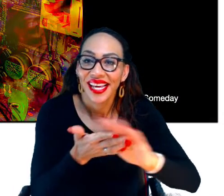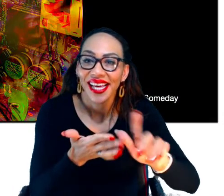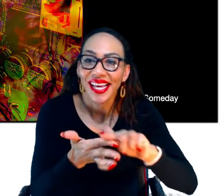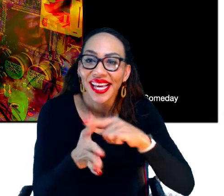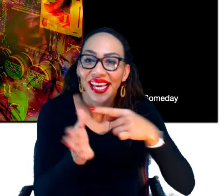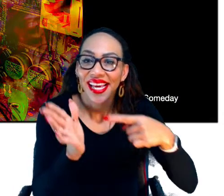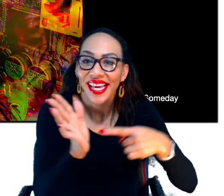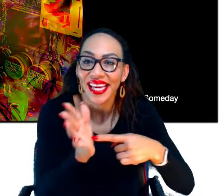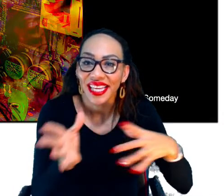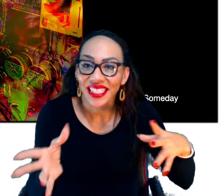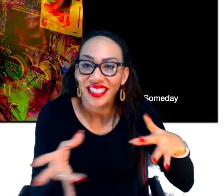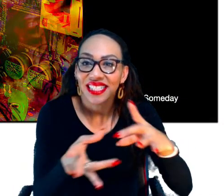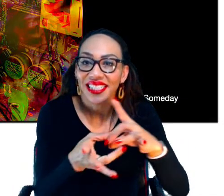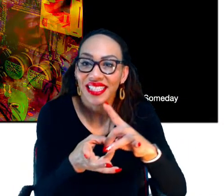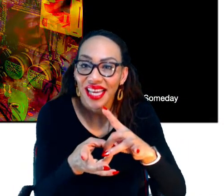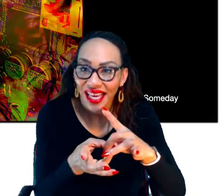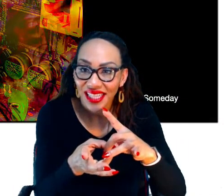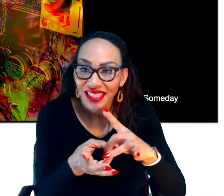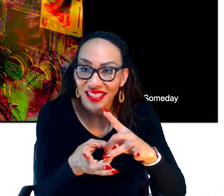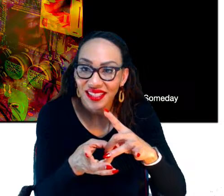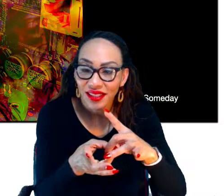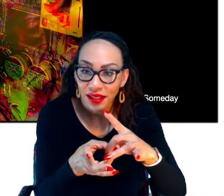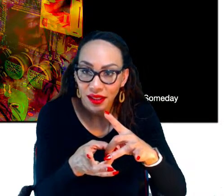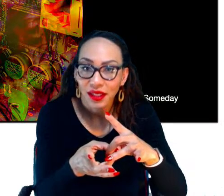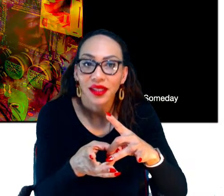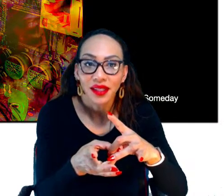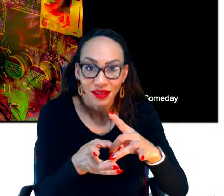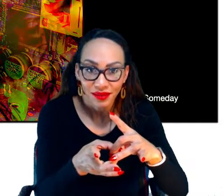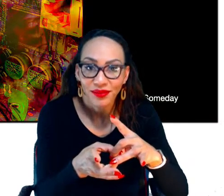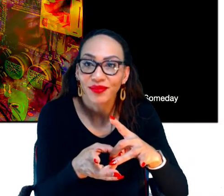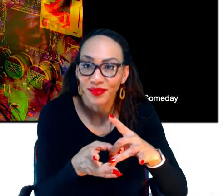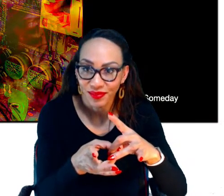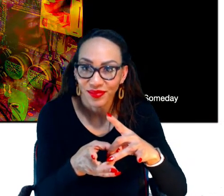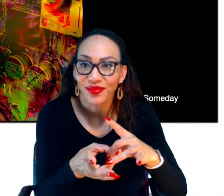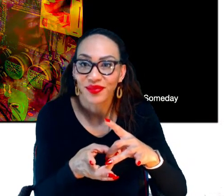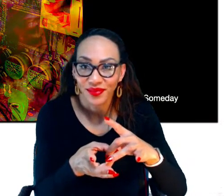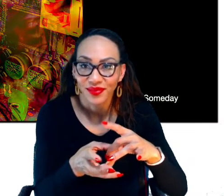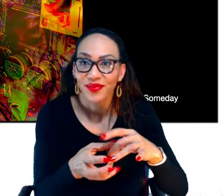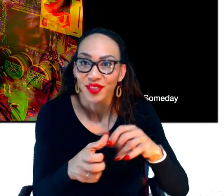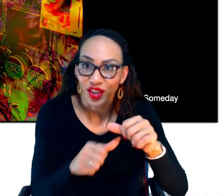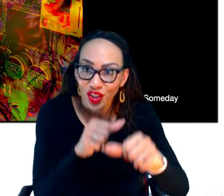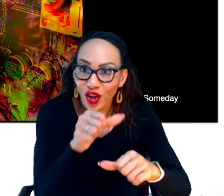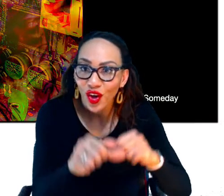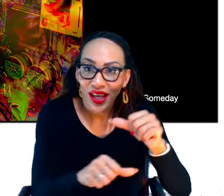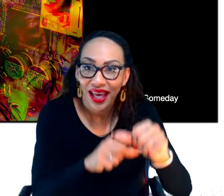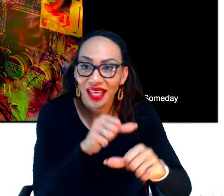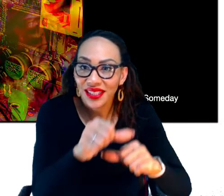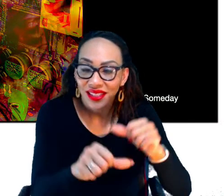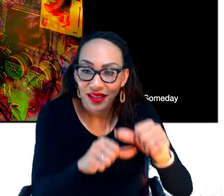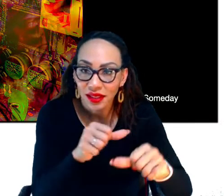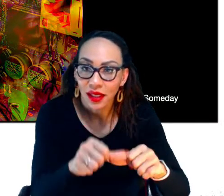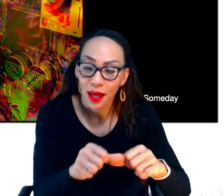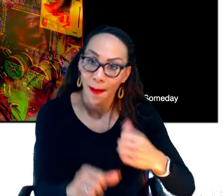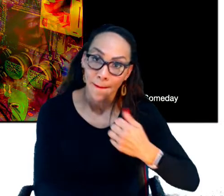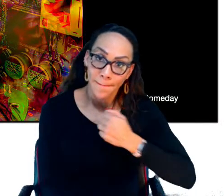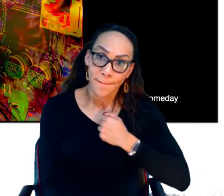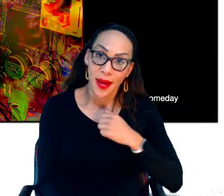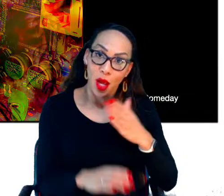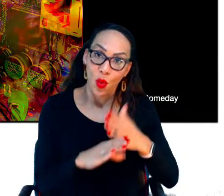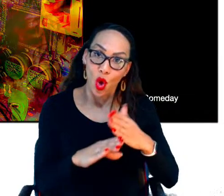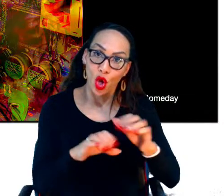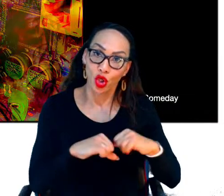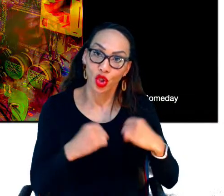other. And some of the workshops I've been doing now with the mark making exercises,